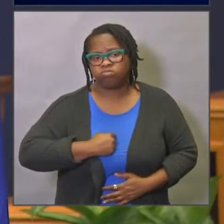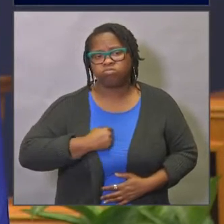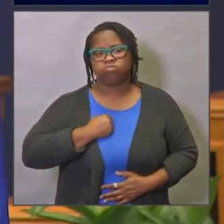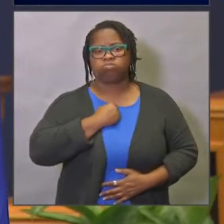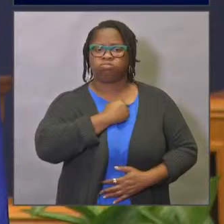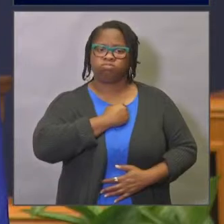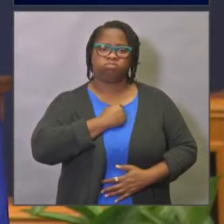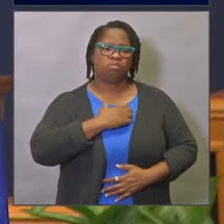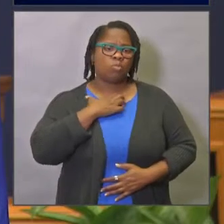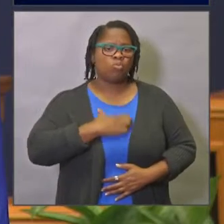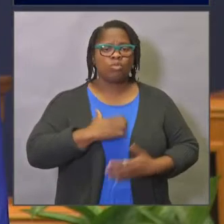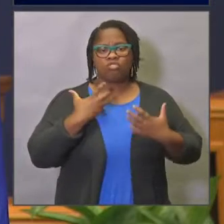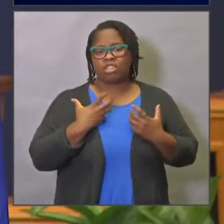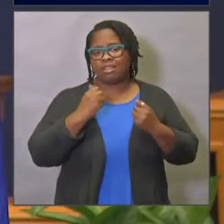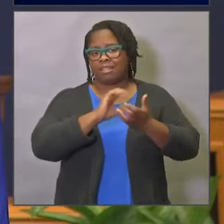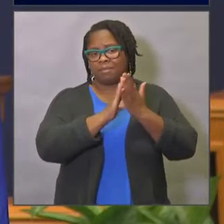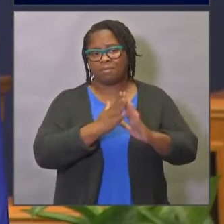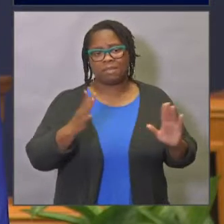peace. For the